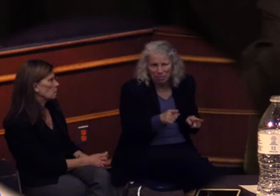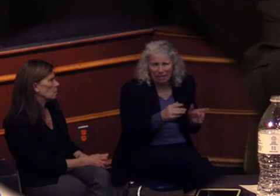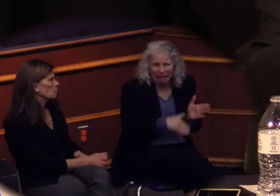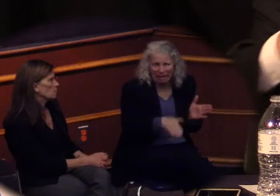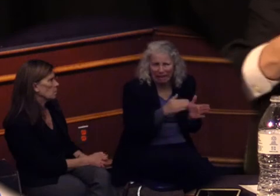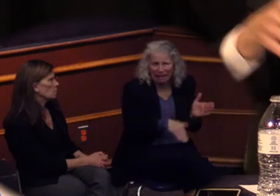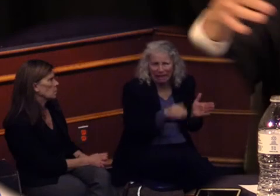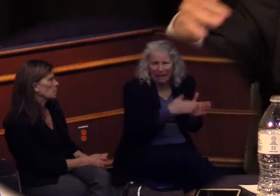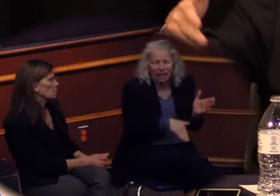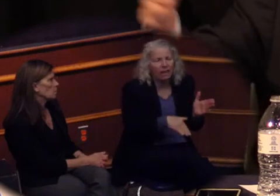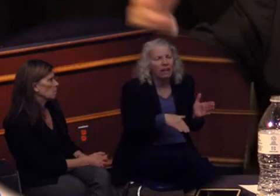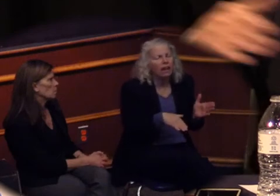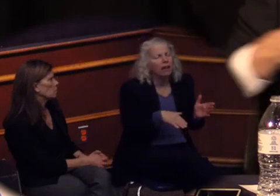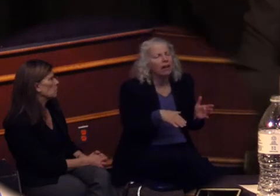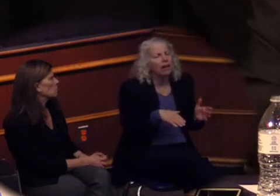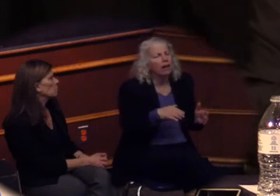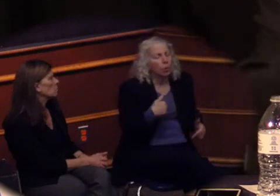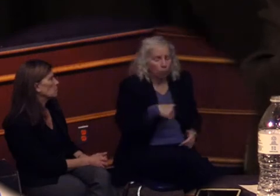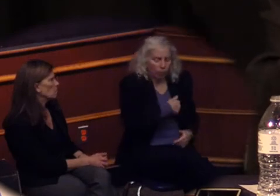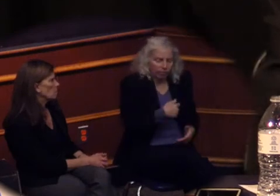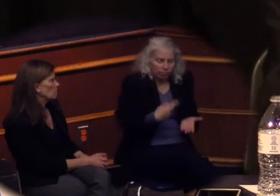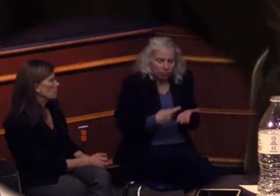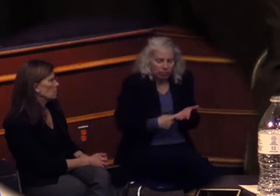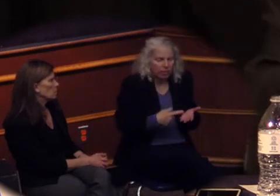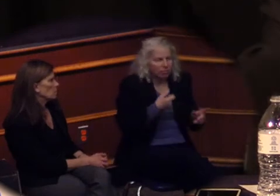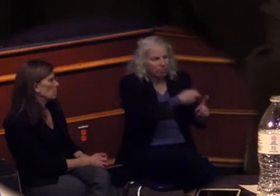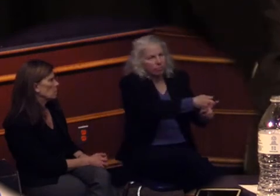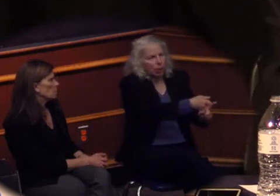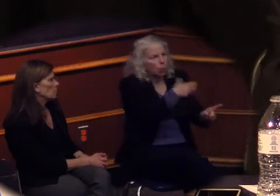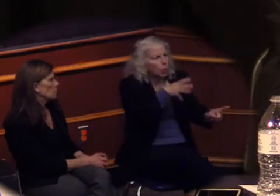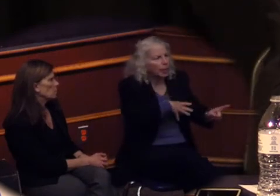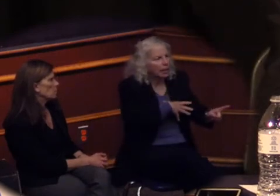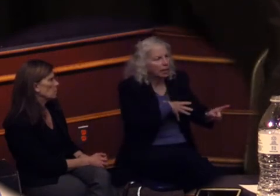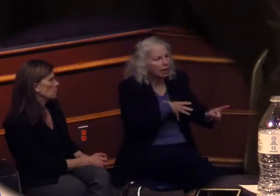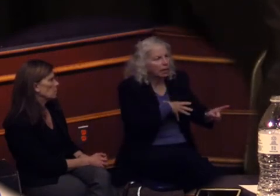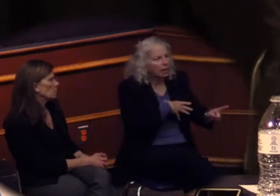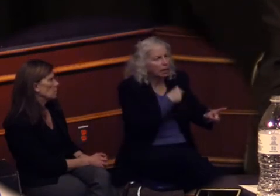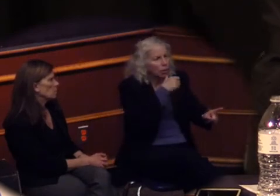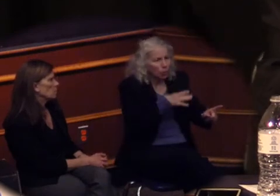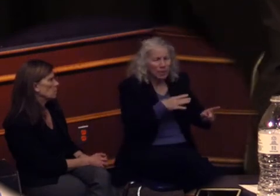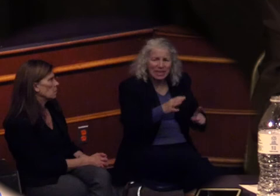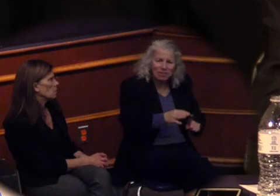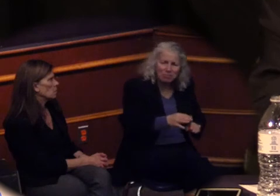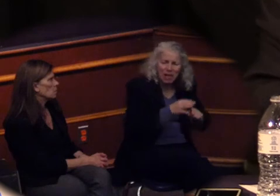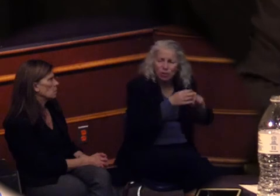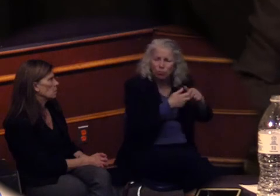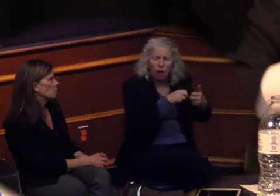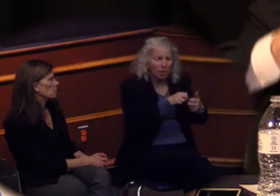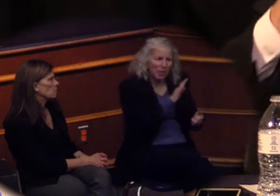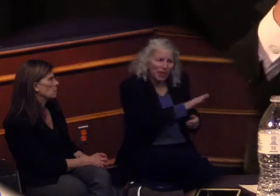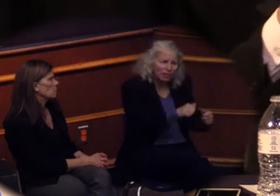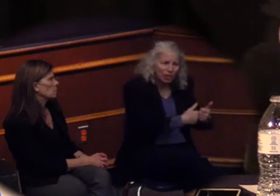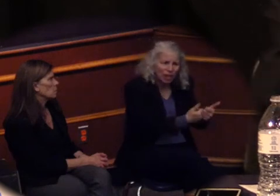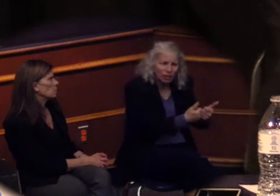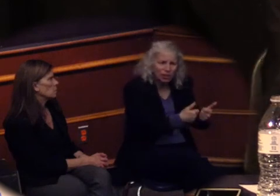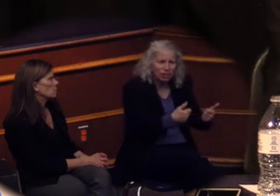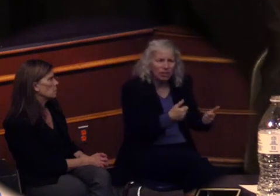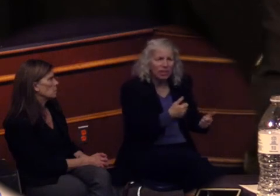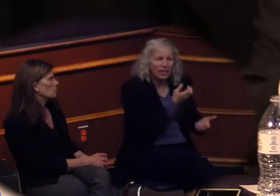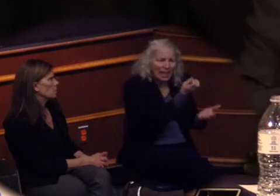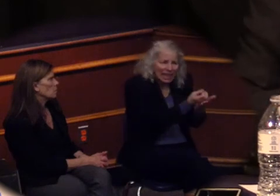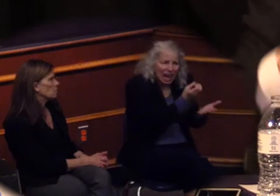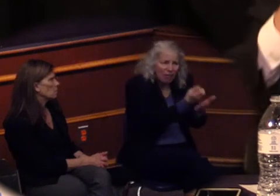which is all the ways in which what we've been discussing affects women. Women have special problems, special challenges. They face